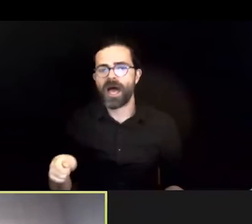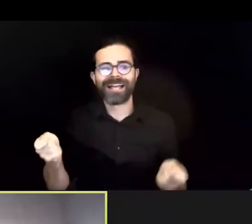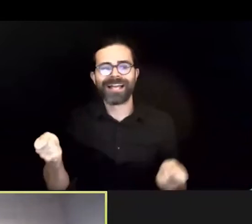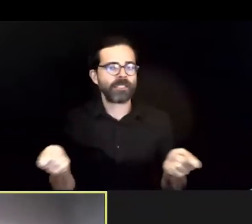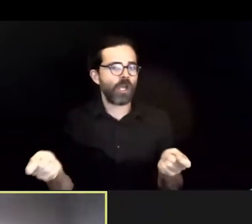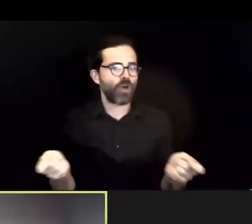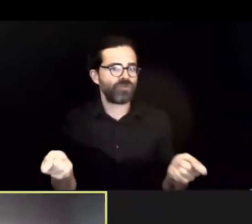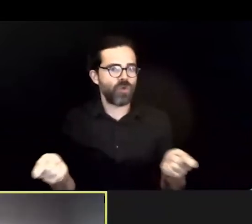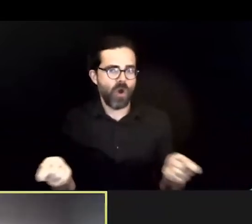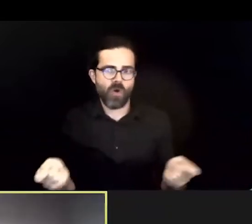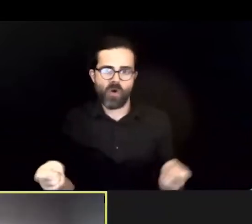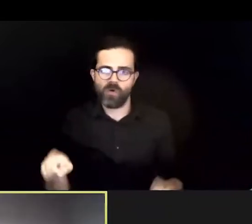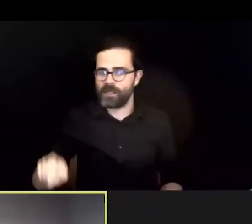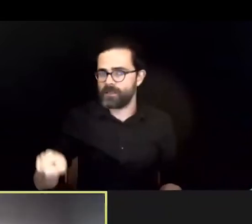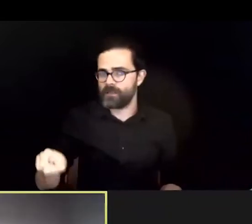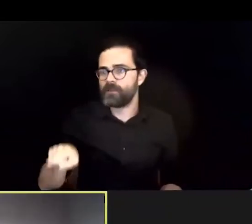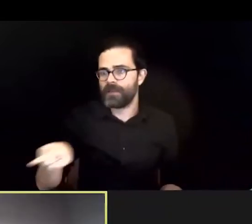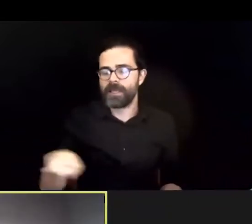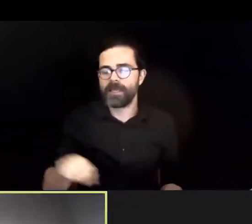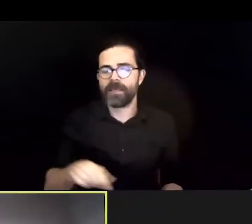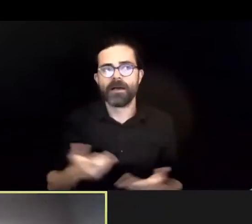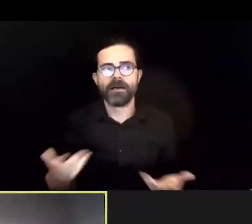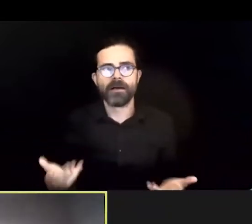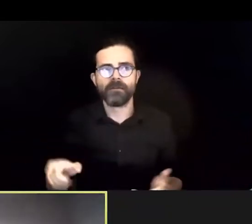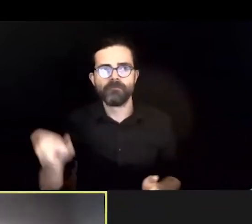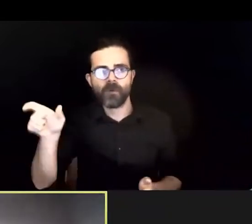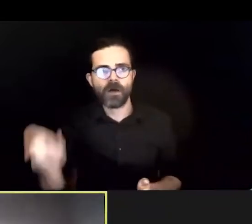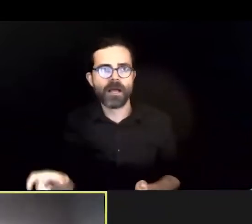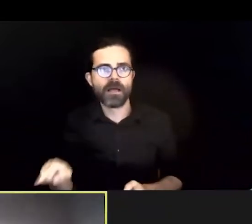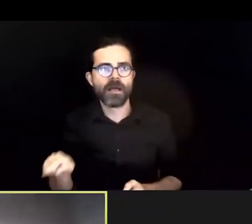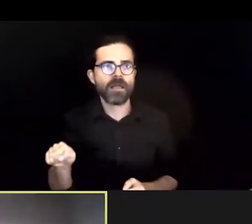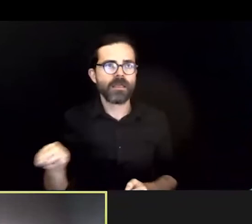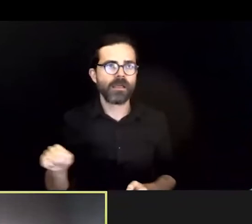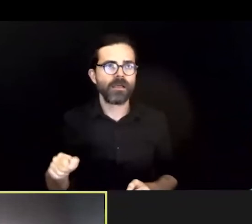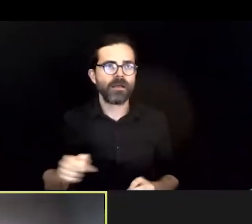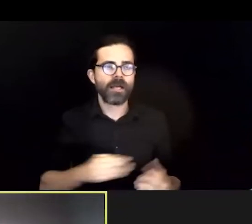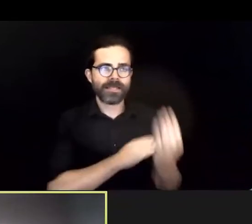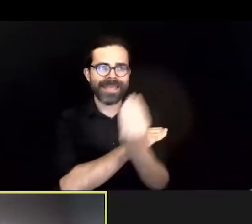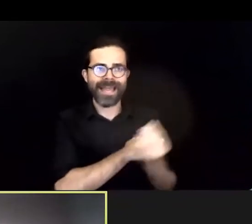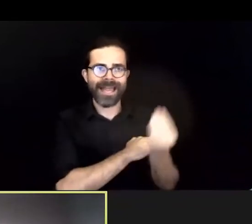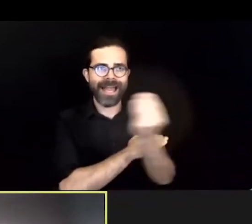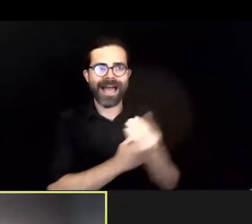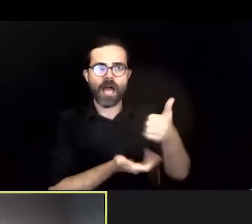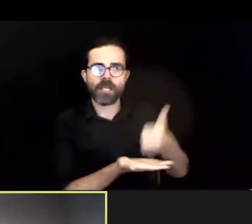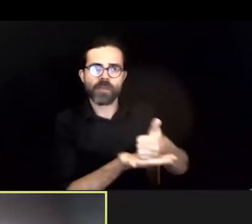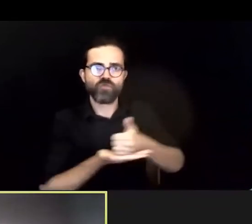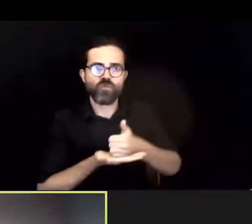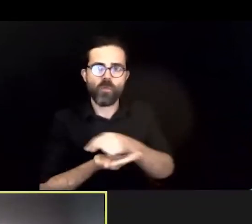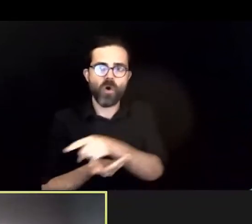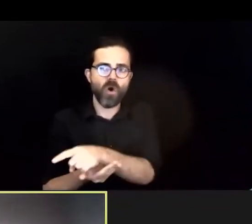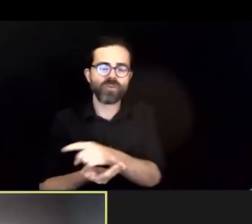and defines the care or support that they receive, and it shouldn't be compromised